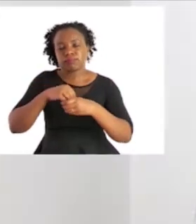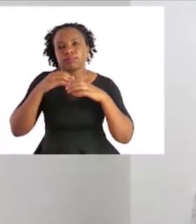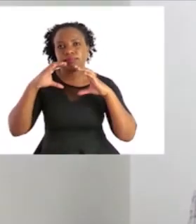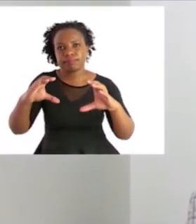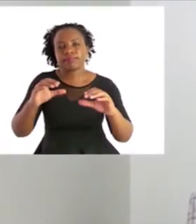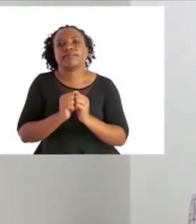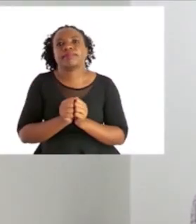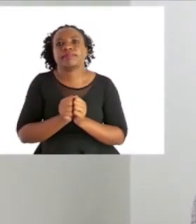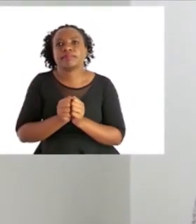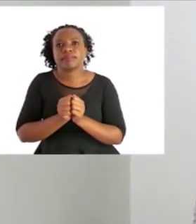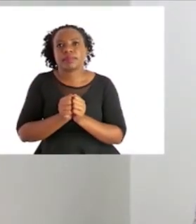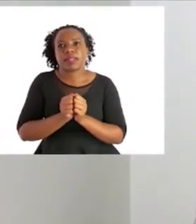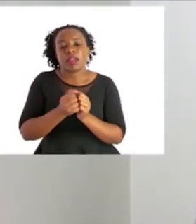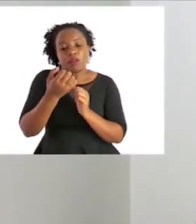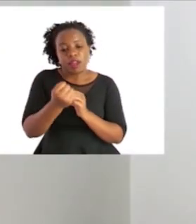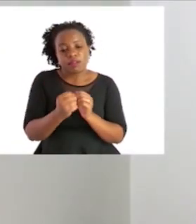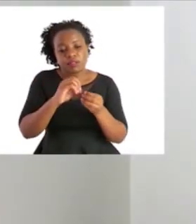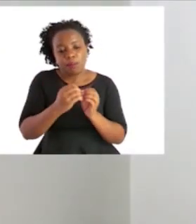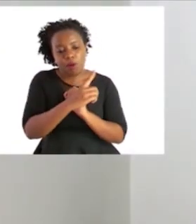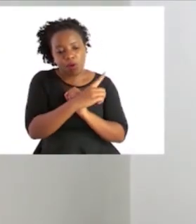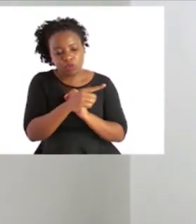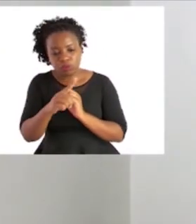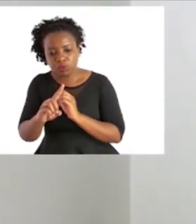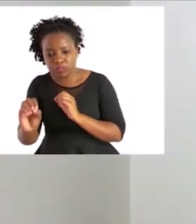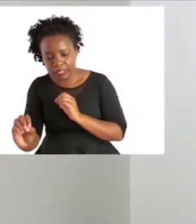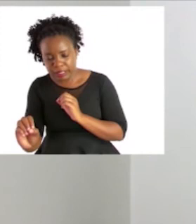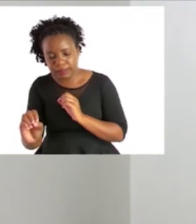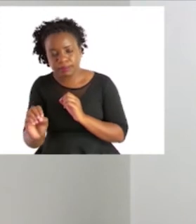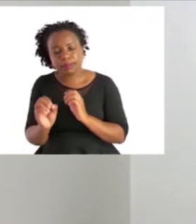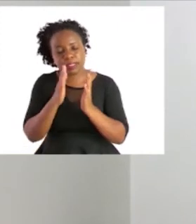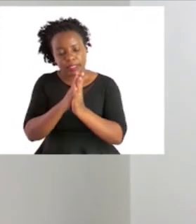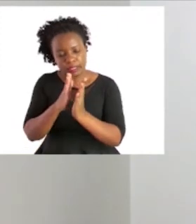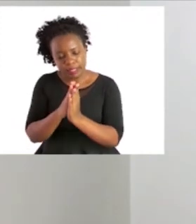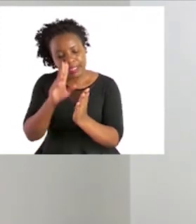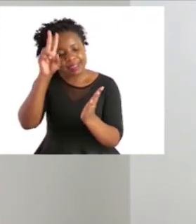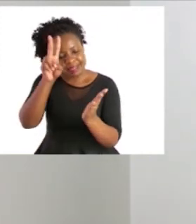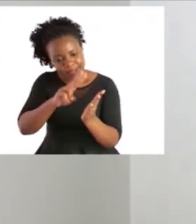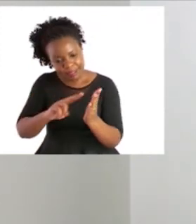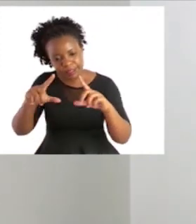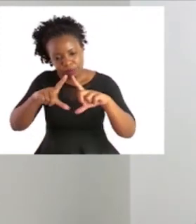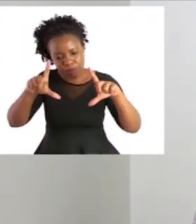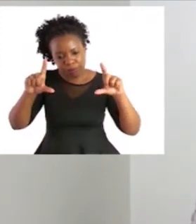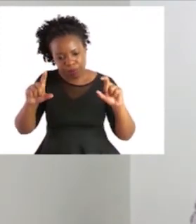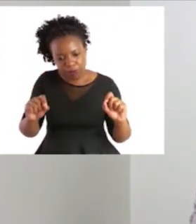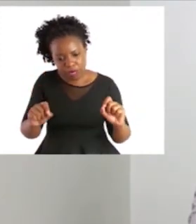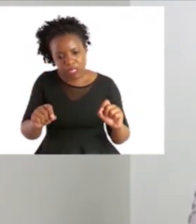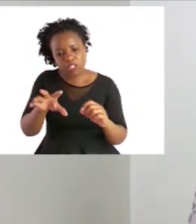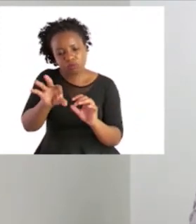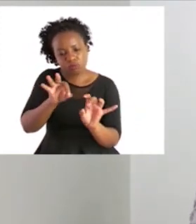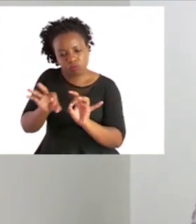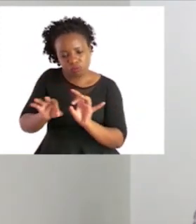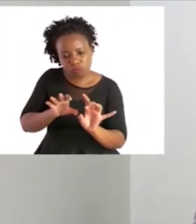given number 1 to 10 there. You read and choose proper nouns,